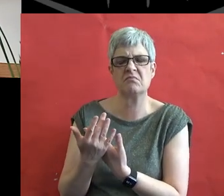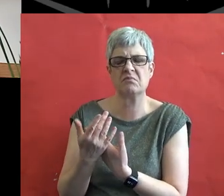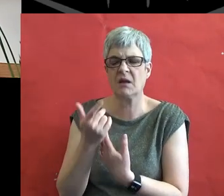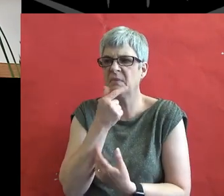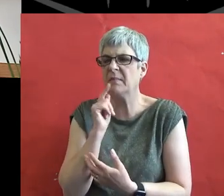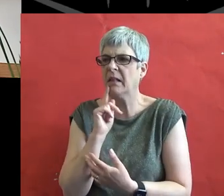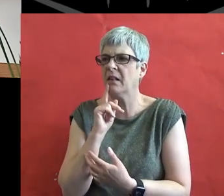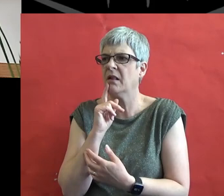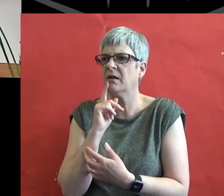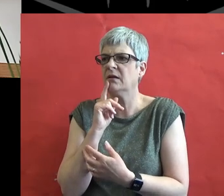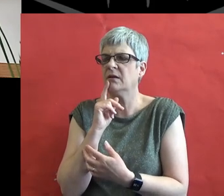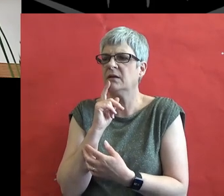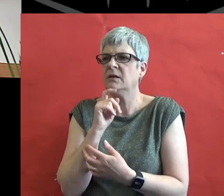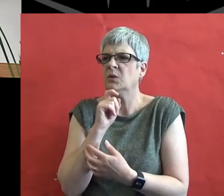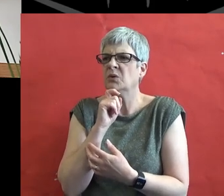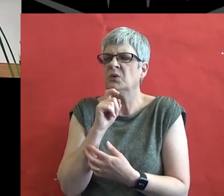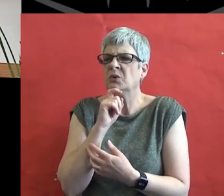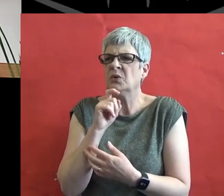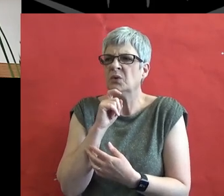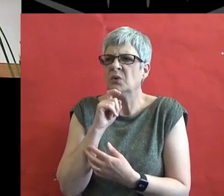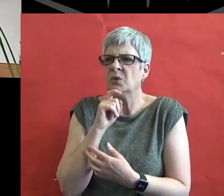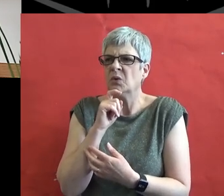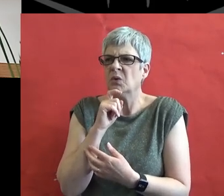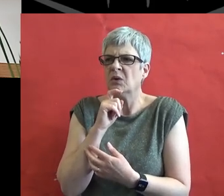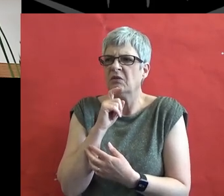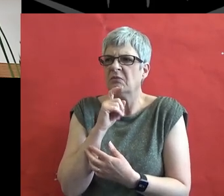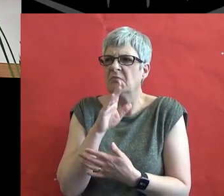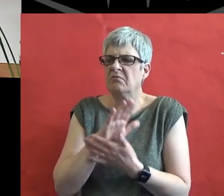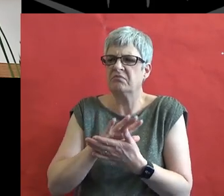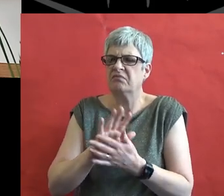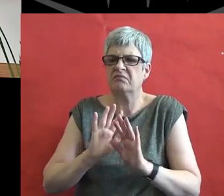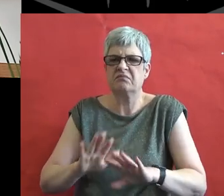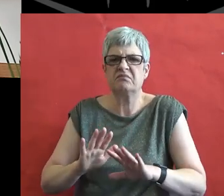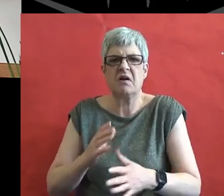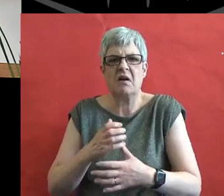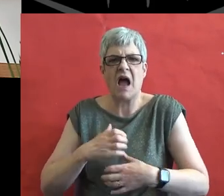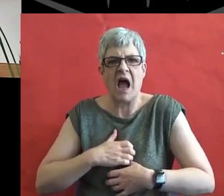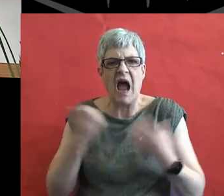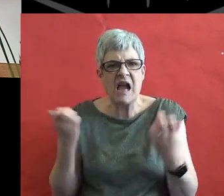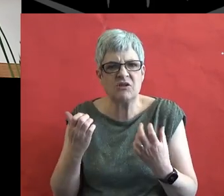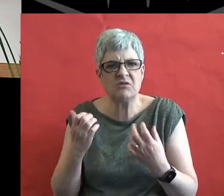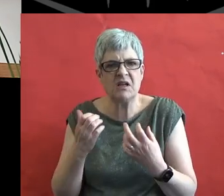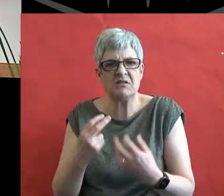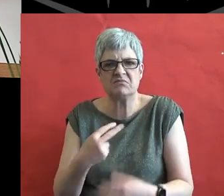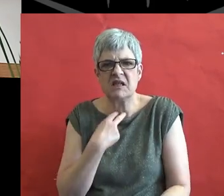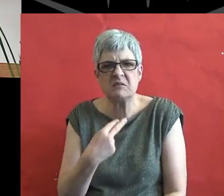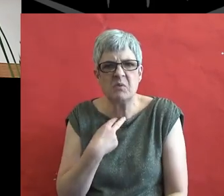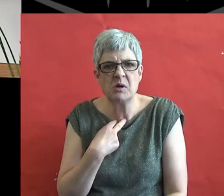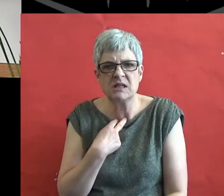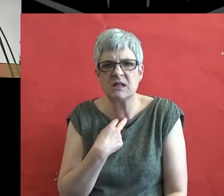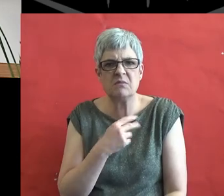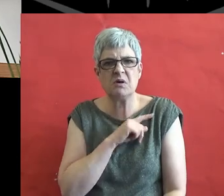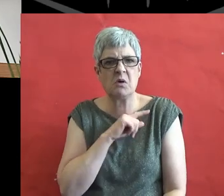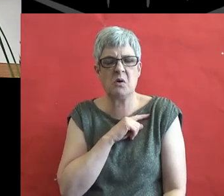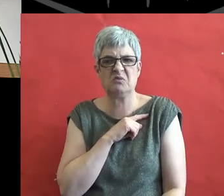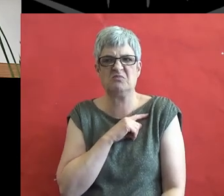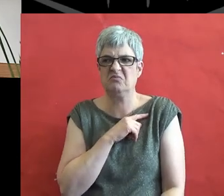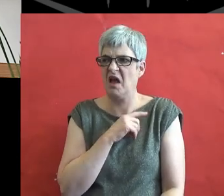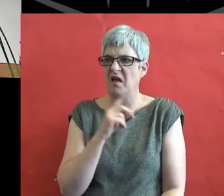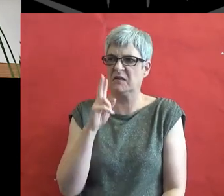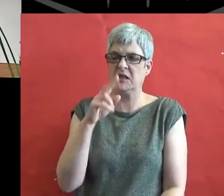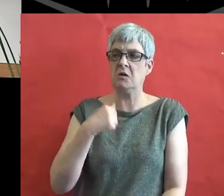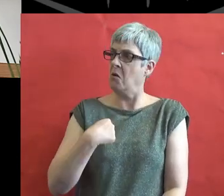or people who have left us angry and disappointed because they haven't seen just how good we are or